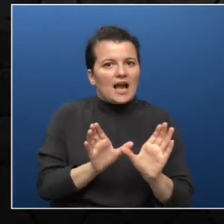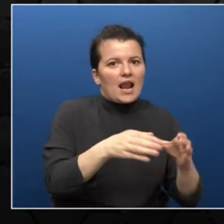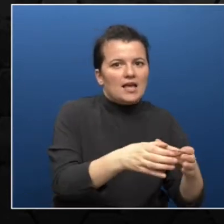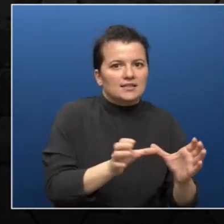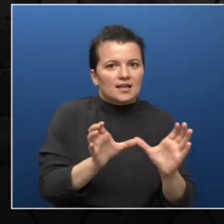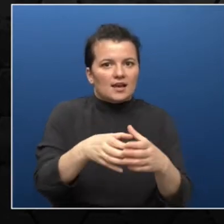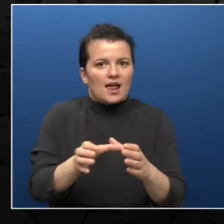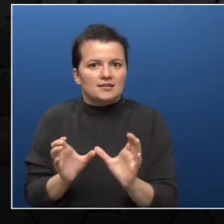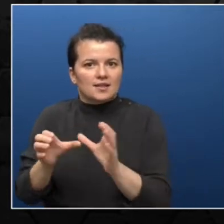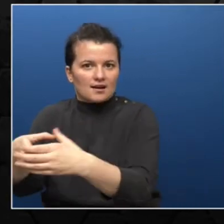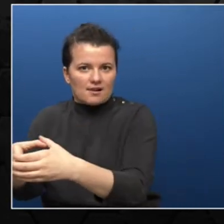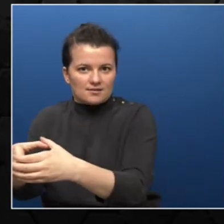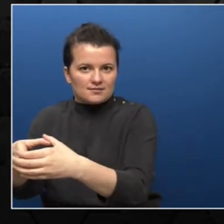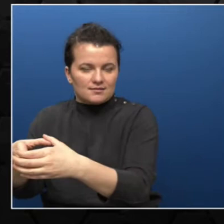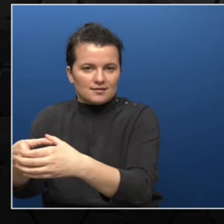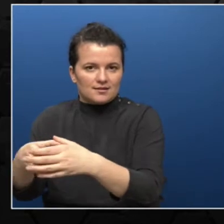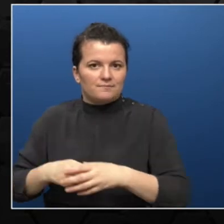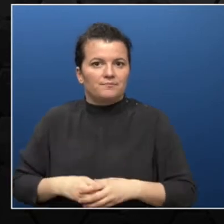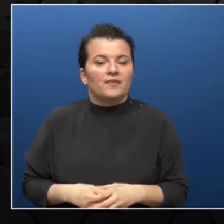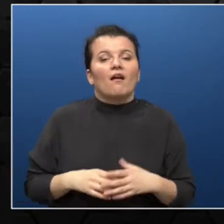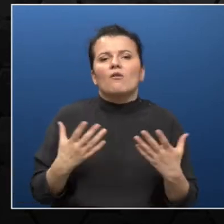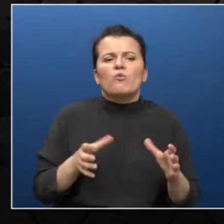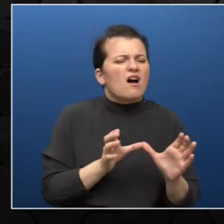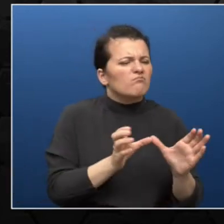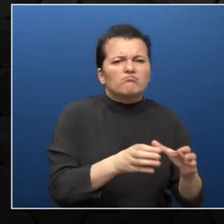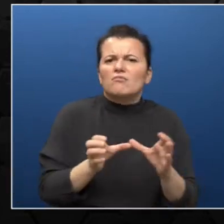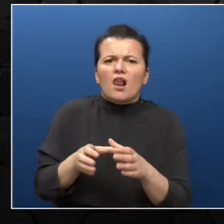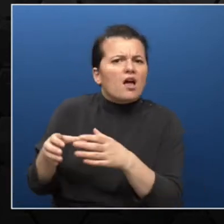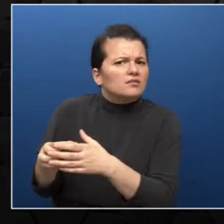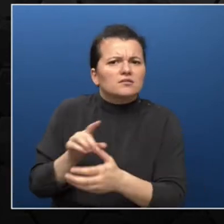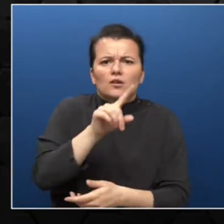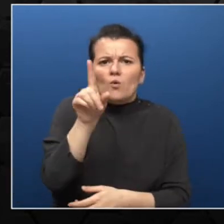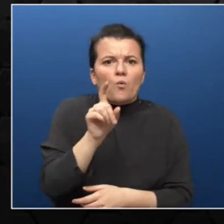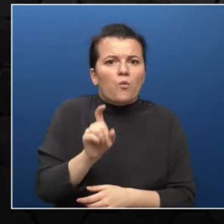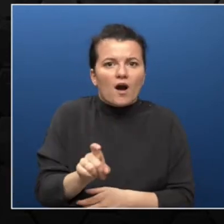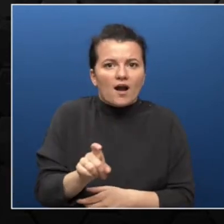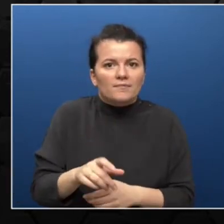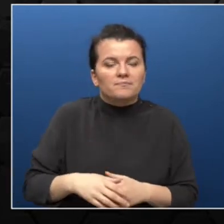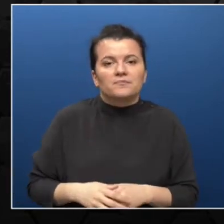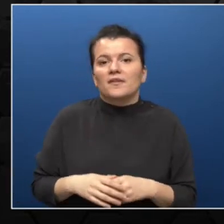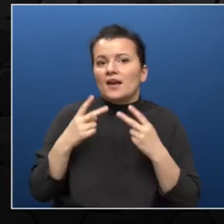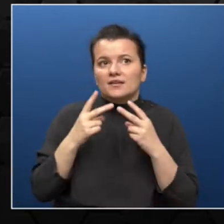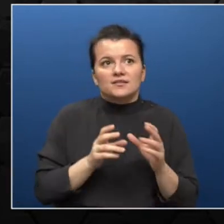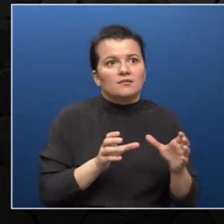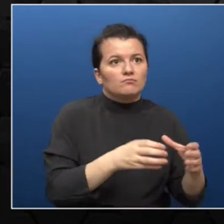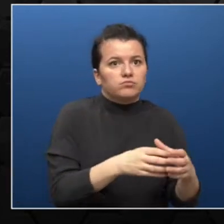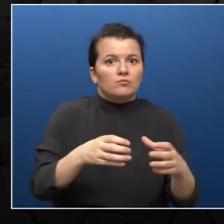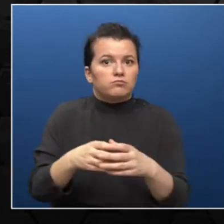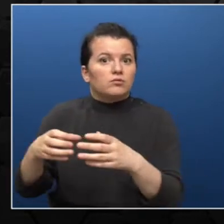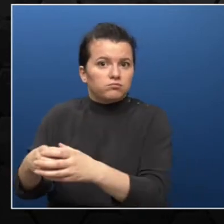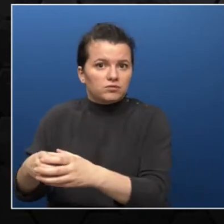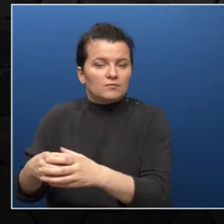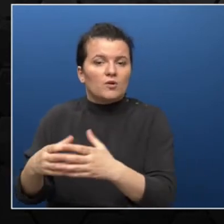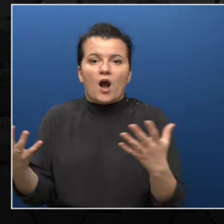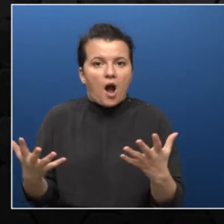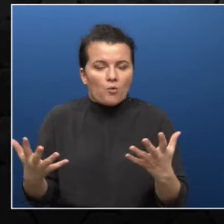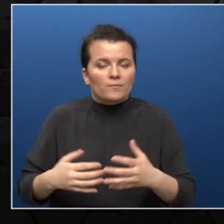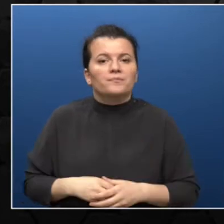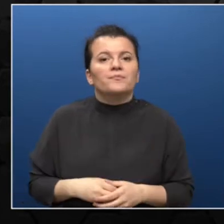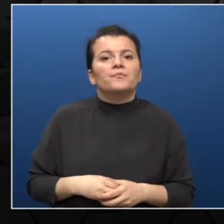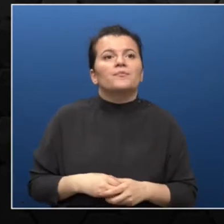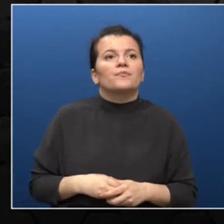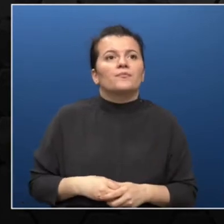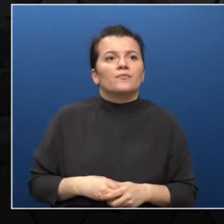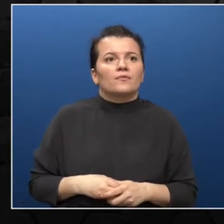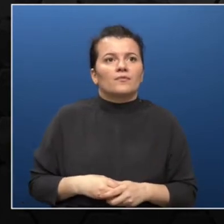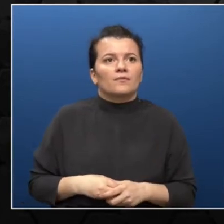the data to find if we use k-means method in machine learning, what we do is we take the means if we have some